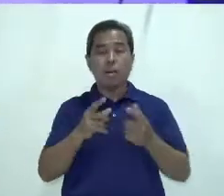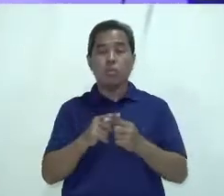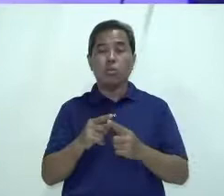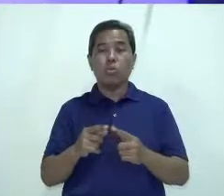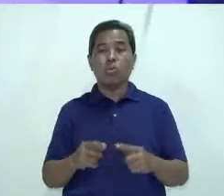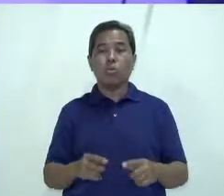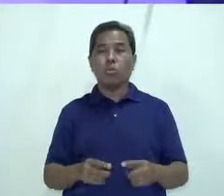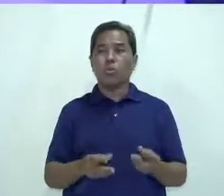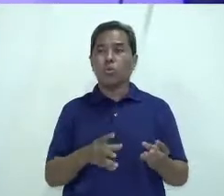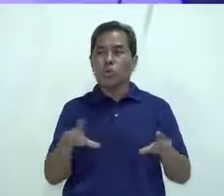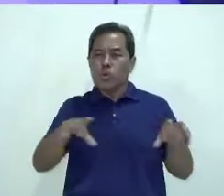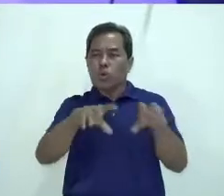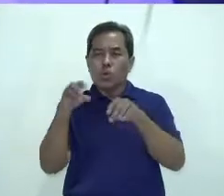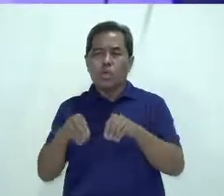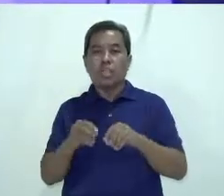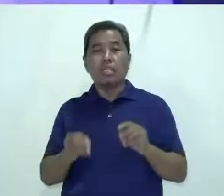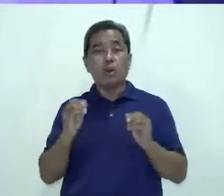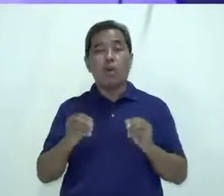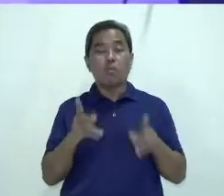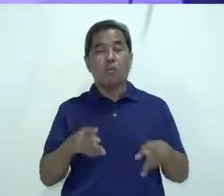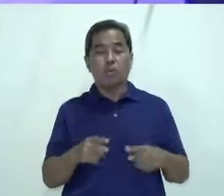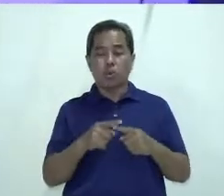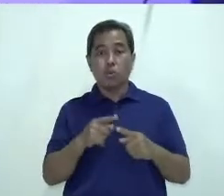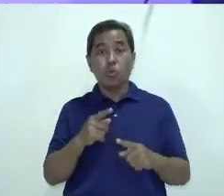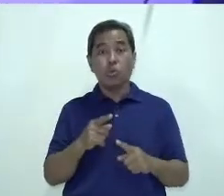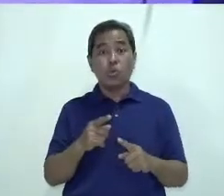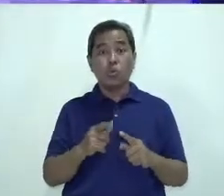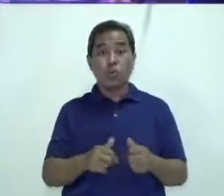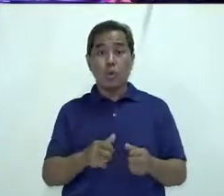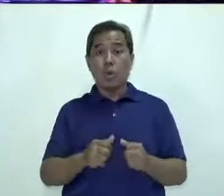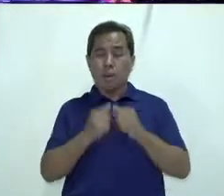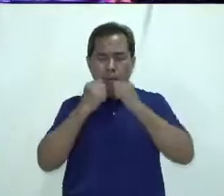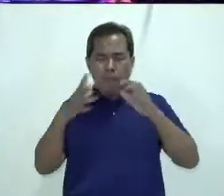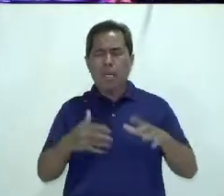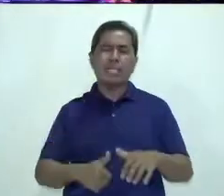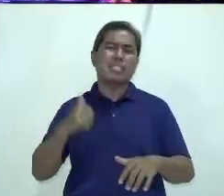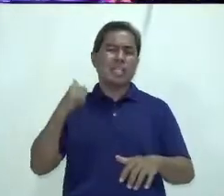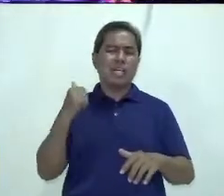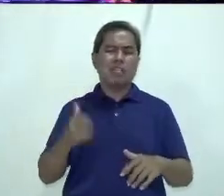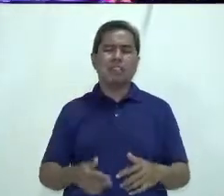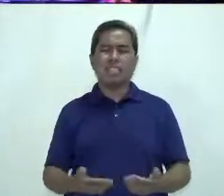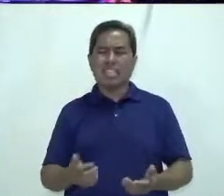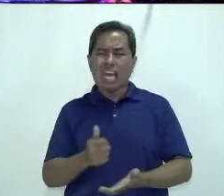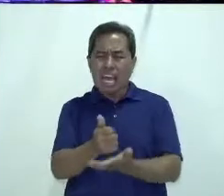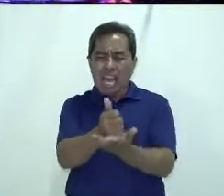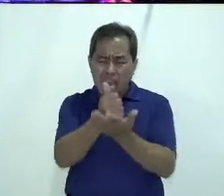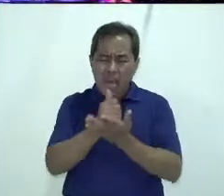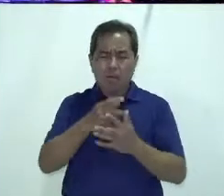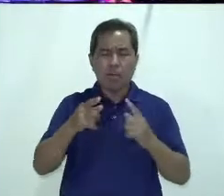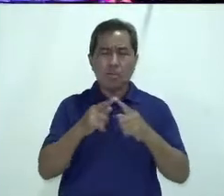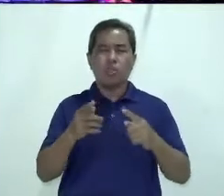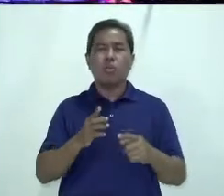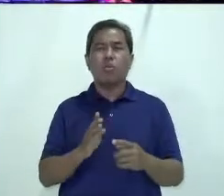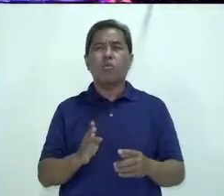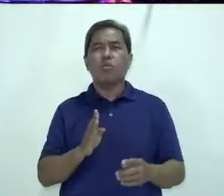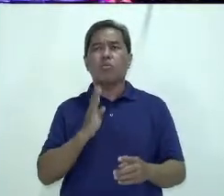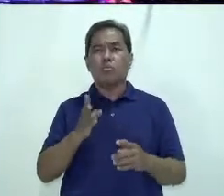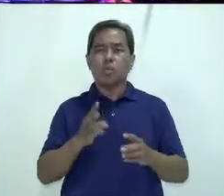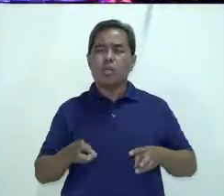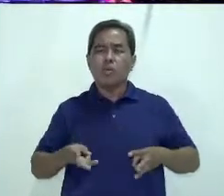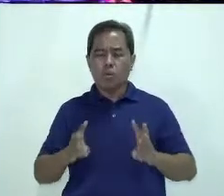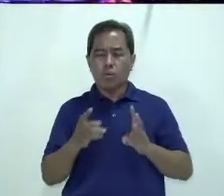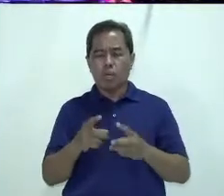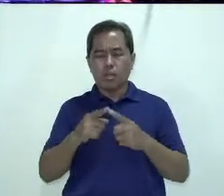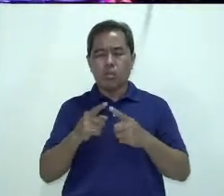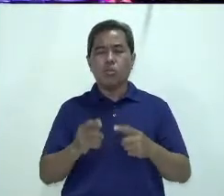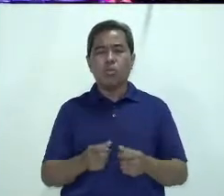opportunity to bless others because this is what you have commanded to us. Help us to be a channel of your blessing to others because this is your